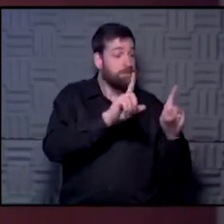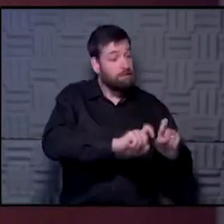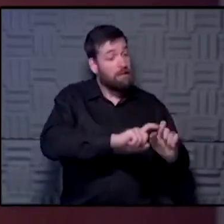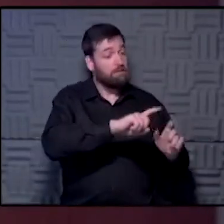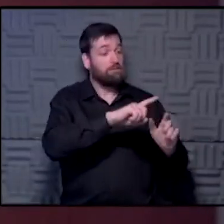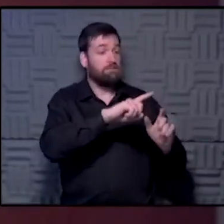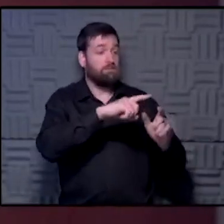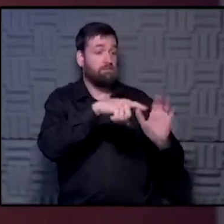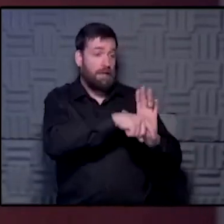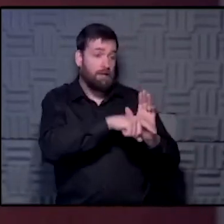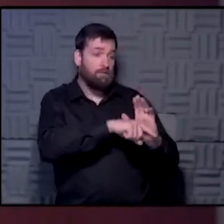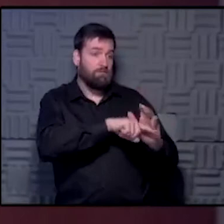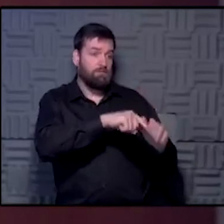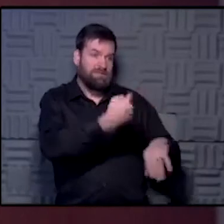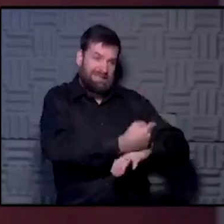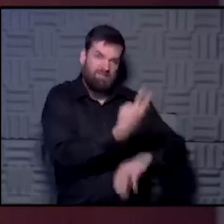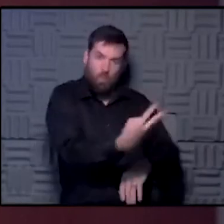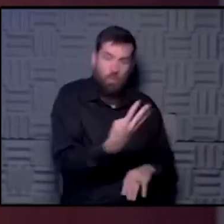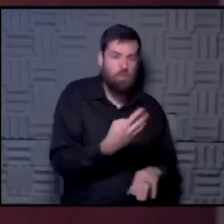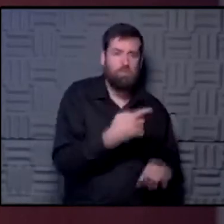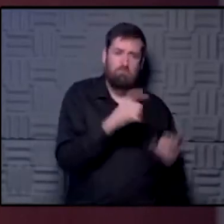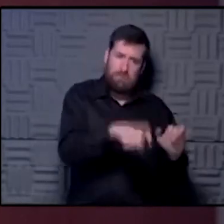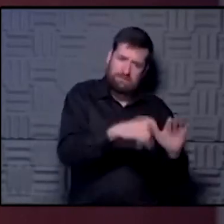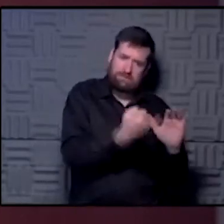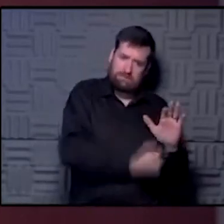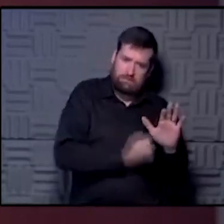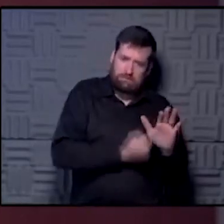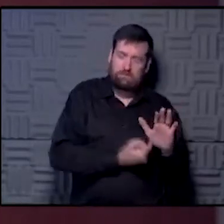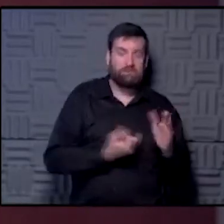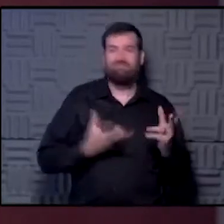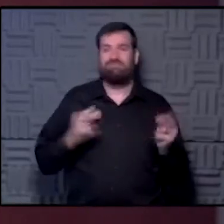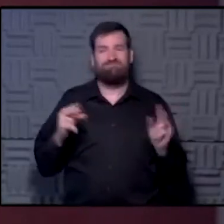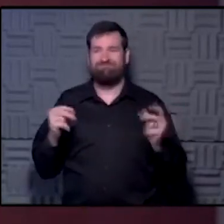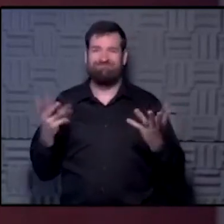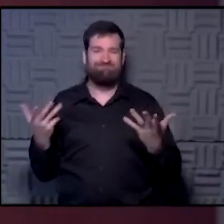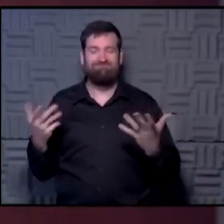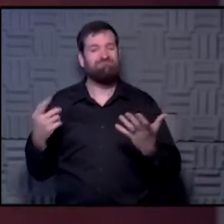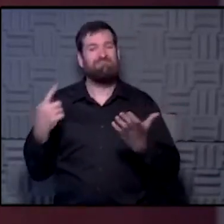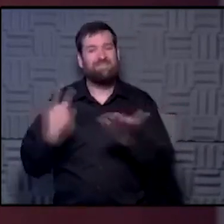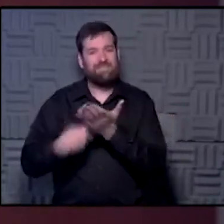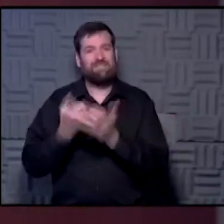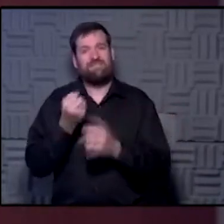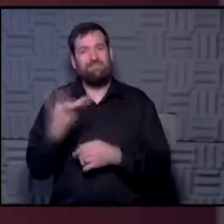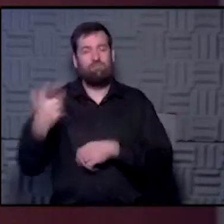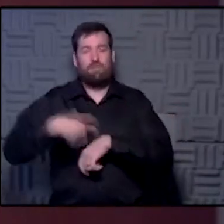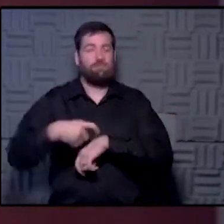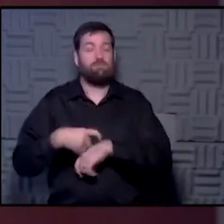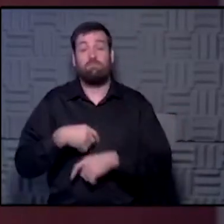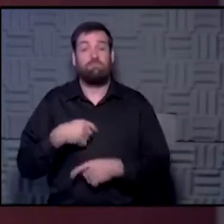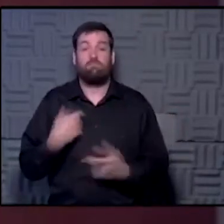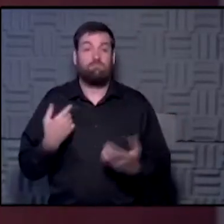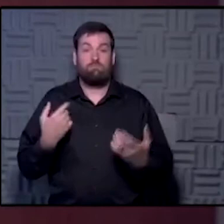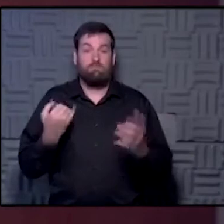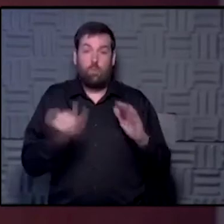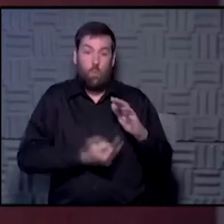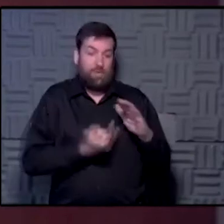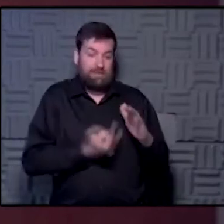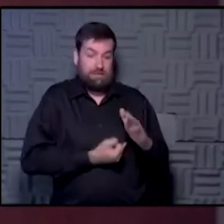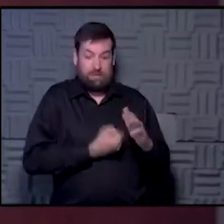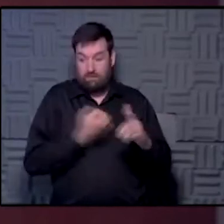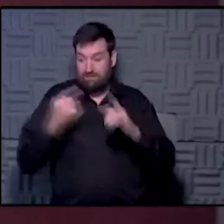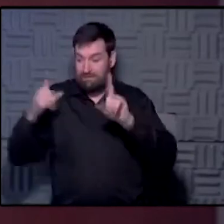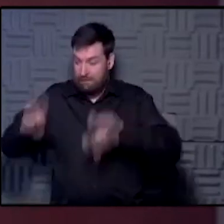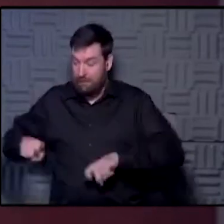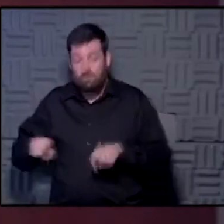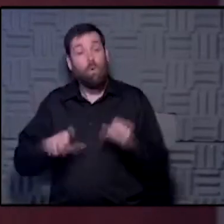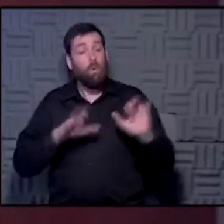4 post-exposure. Why do I have to stay in quarantine the whole time? And again, I think that's been discussed multiple times. You can't test out of quarantine.